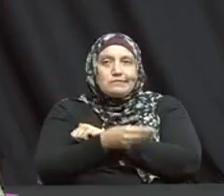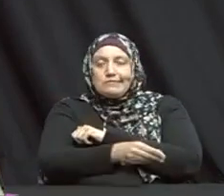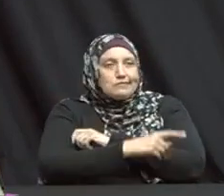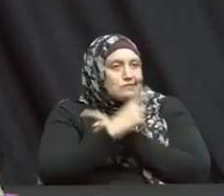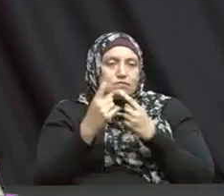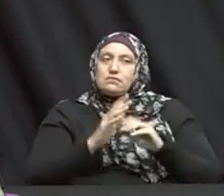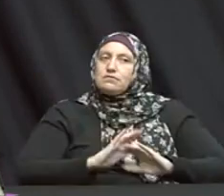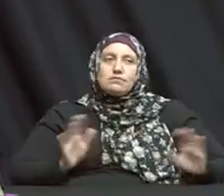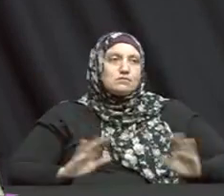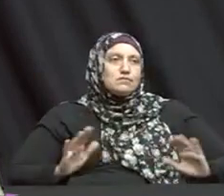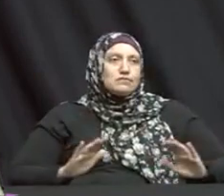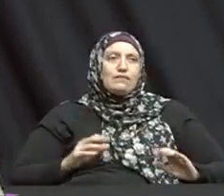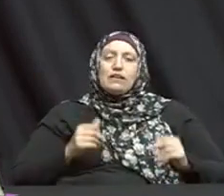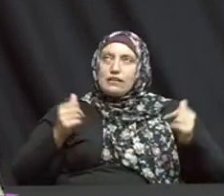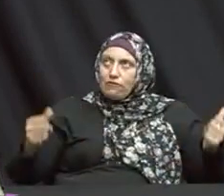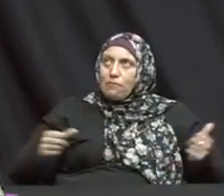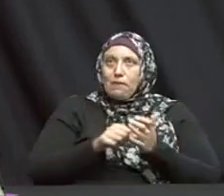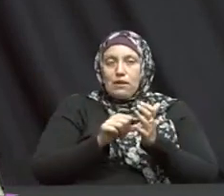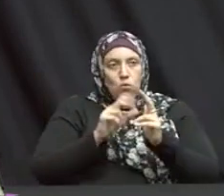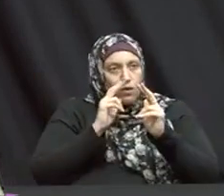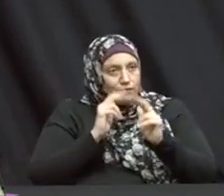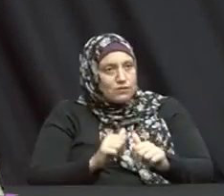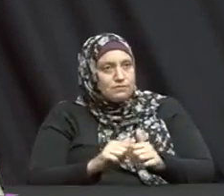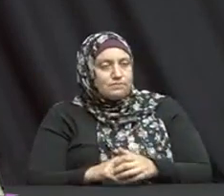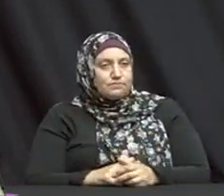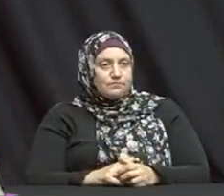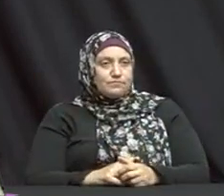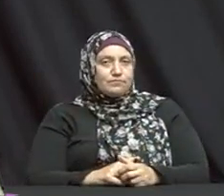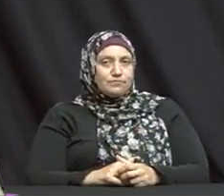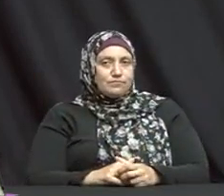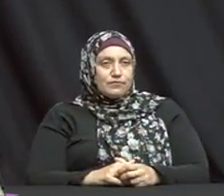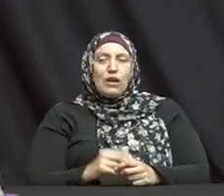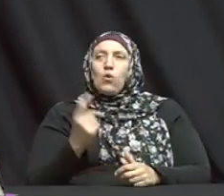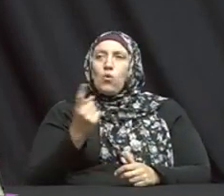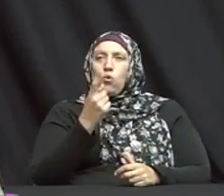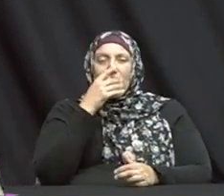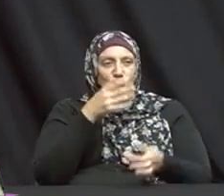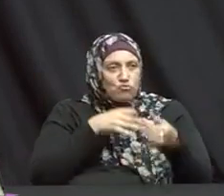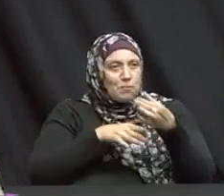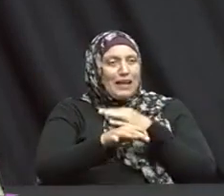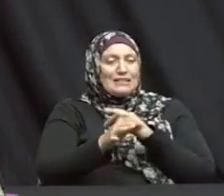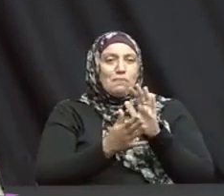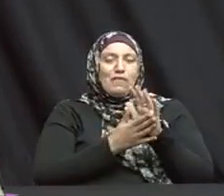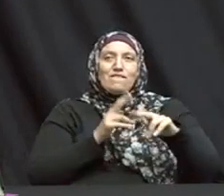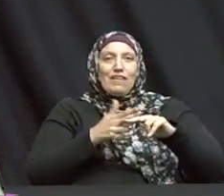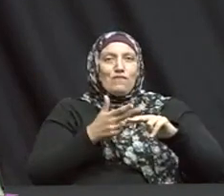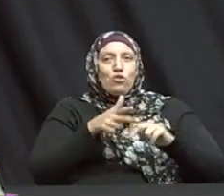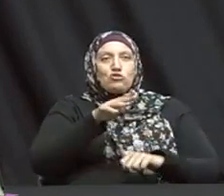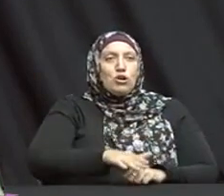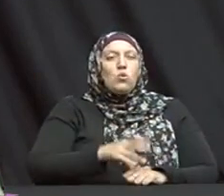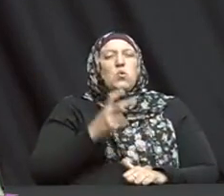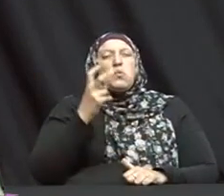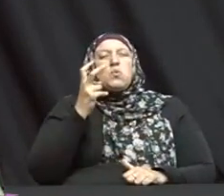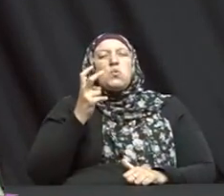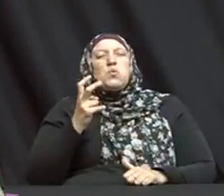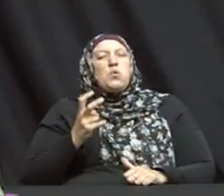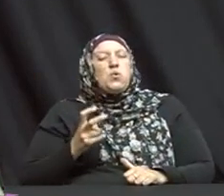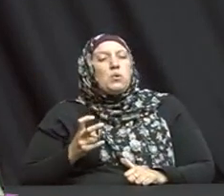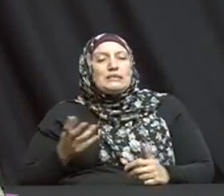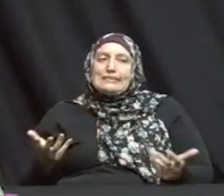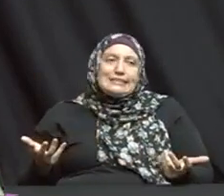can kind of replace the father and like a fatherly figure or motherly figure for the child, that considers the best interest